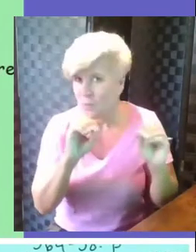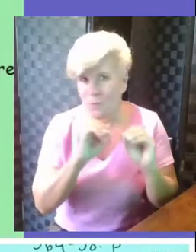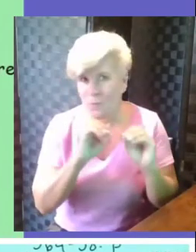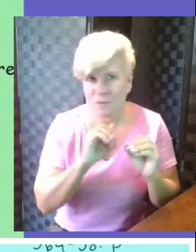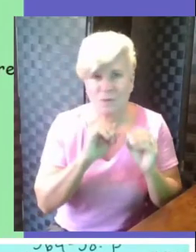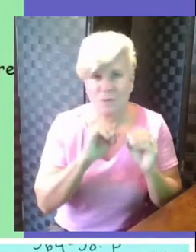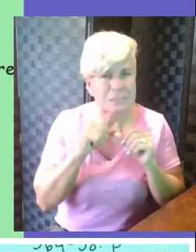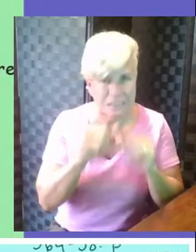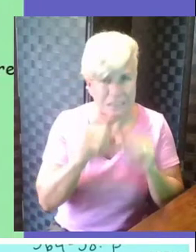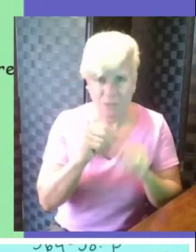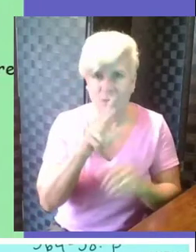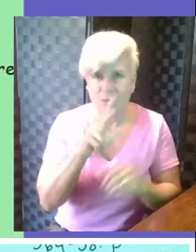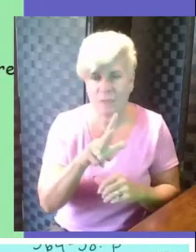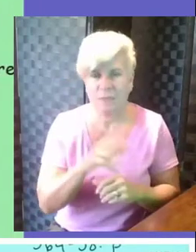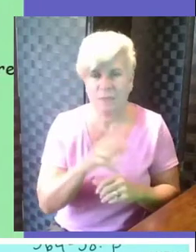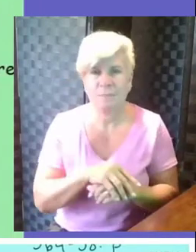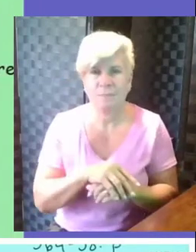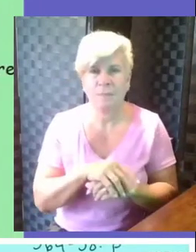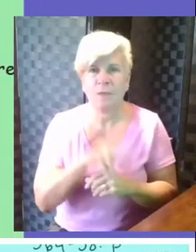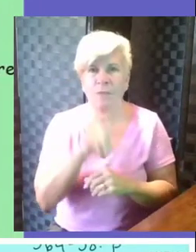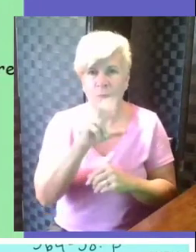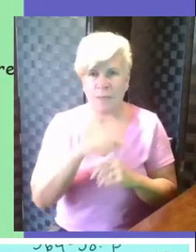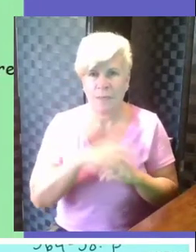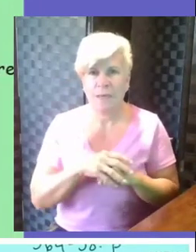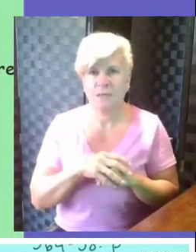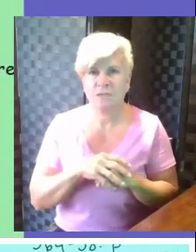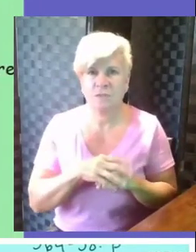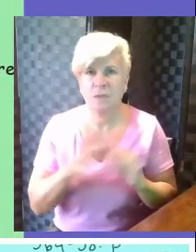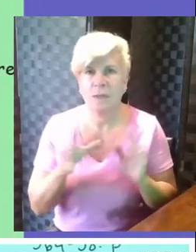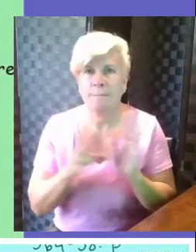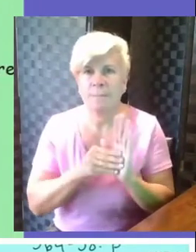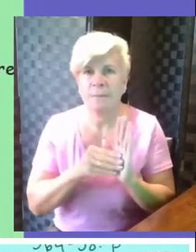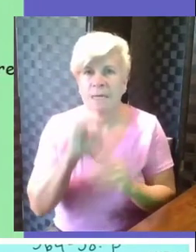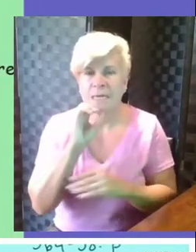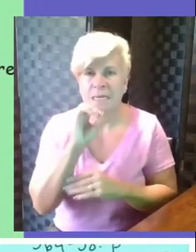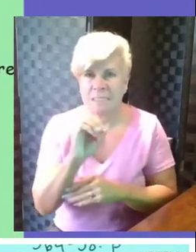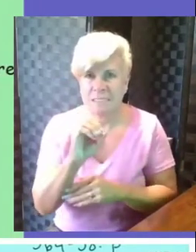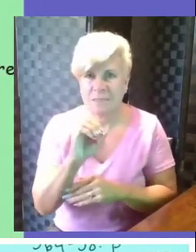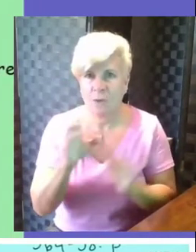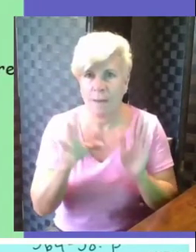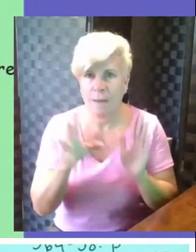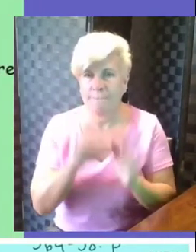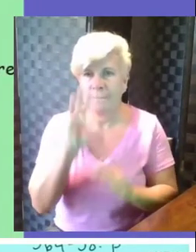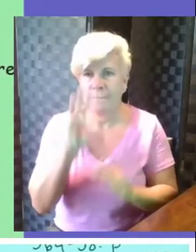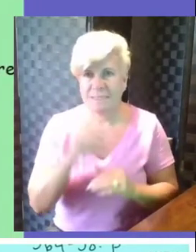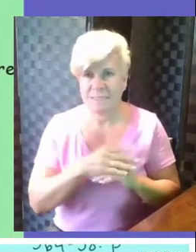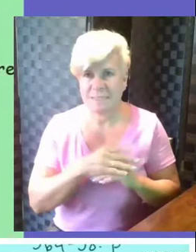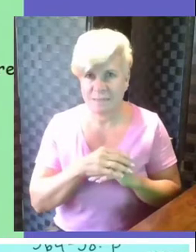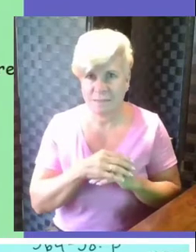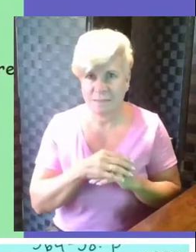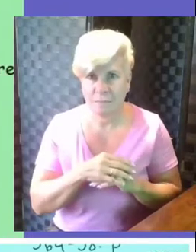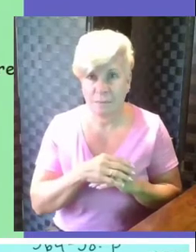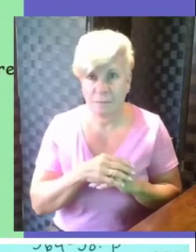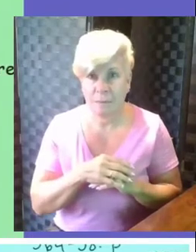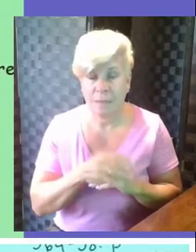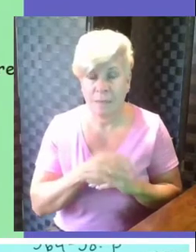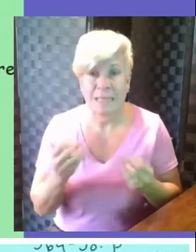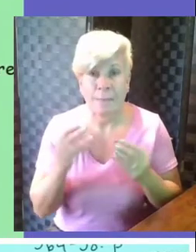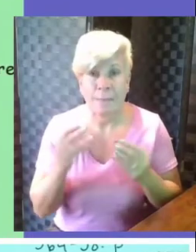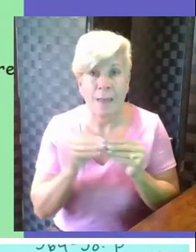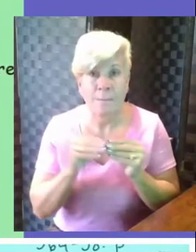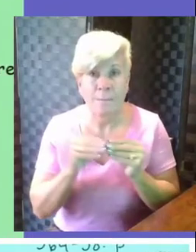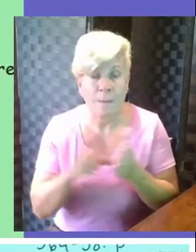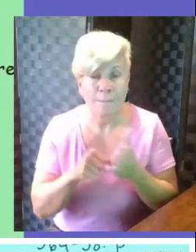just going to keep that 3. So I've got 300 plus 0 plus 6. How many